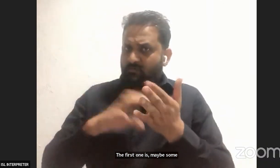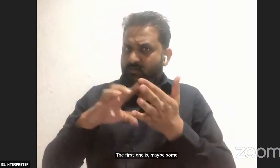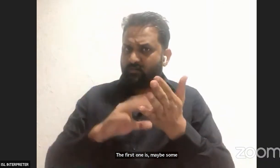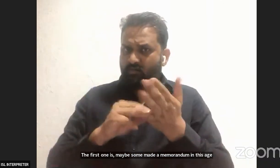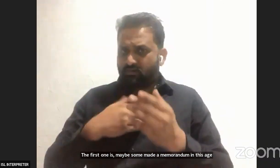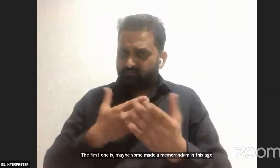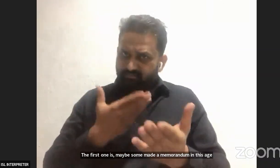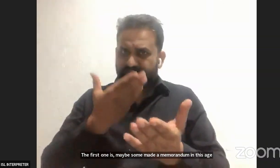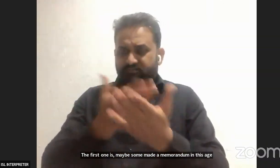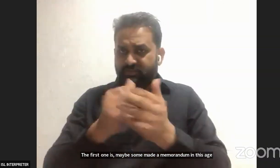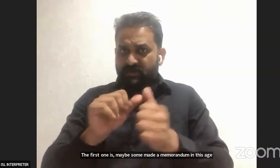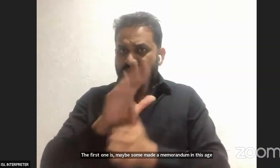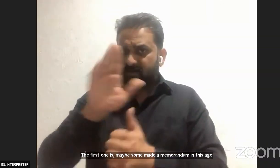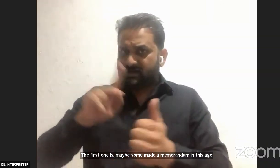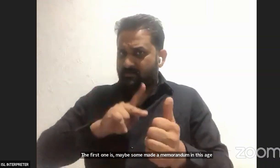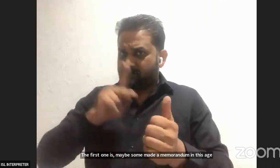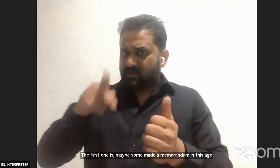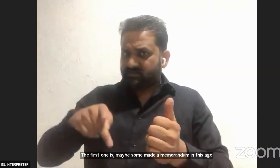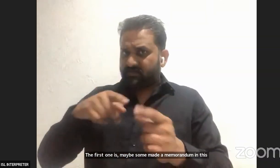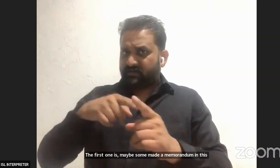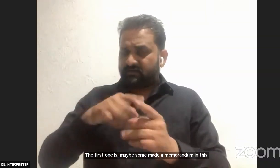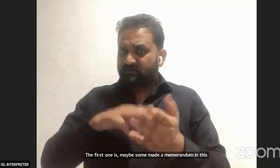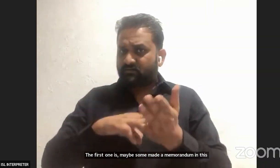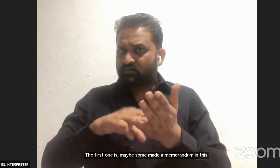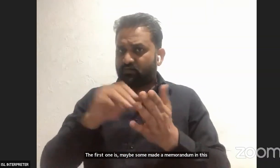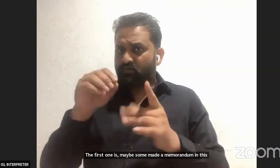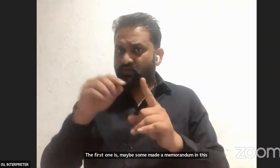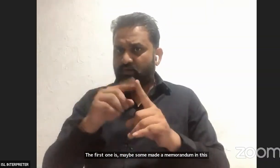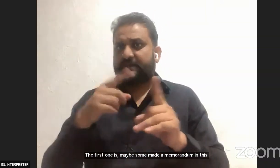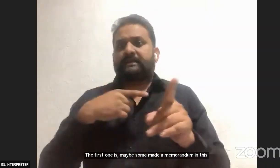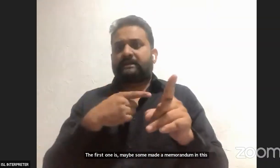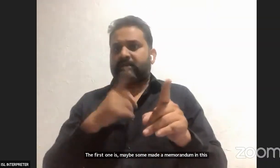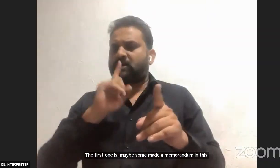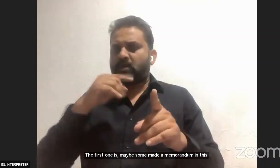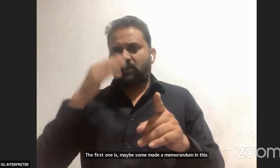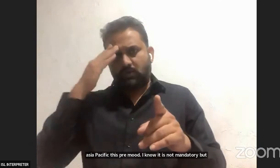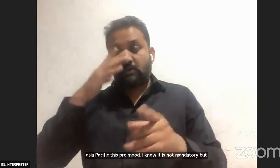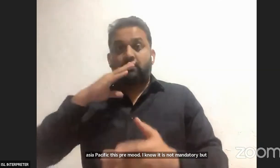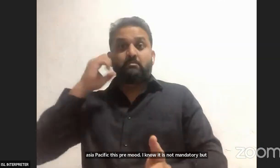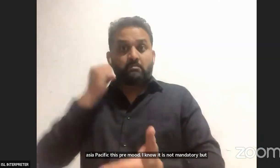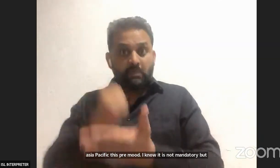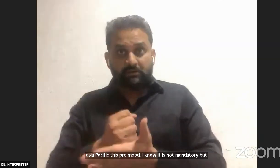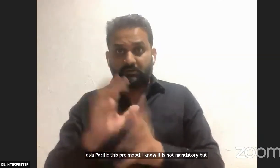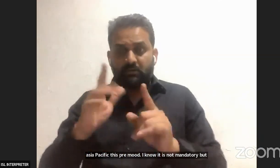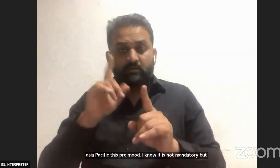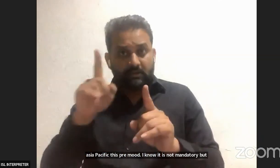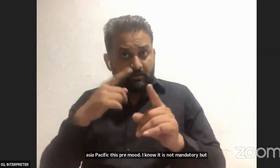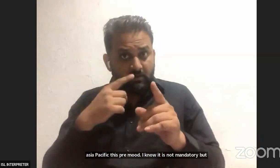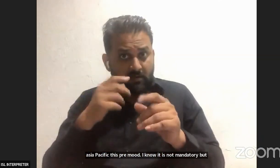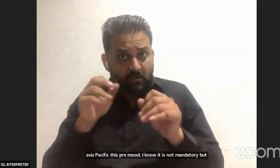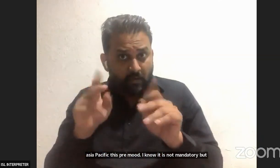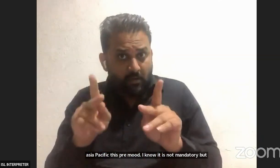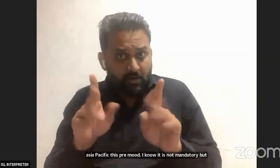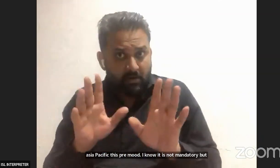Asia Pacific WIS pre-mood? I know it is not mandatory, but is it permissive?